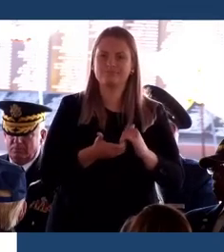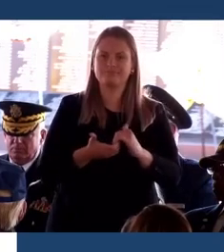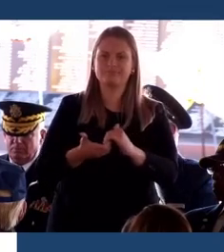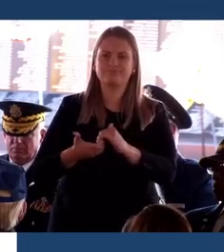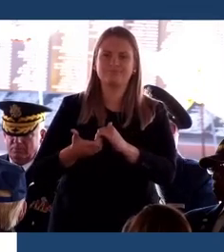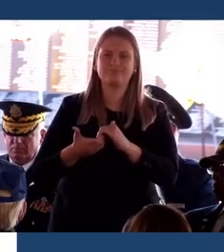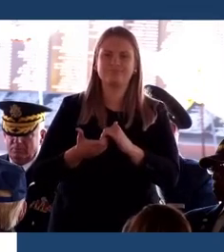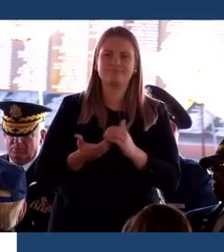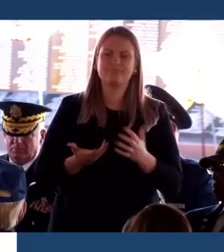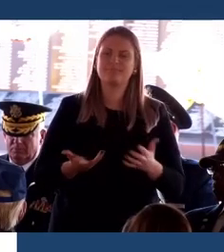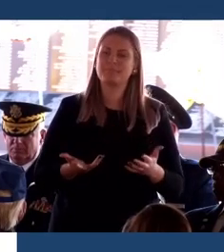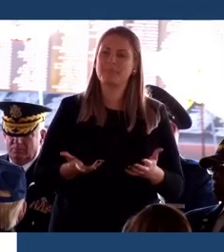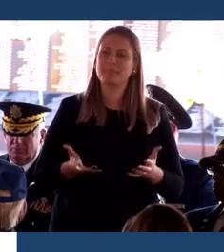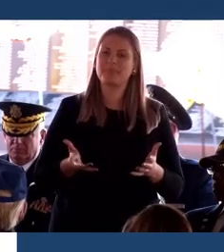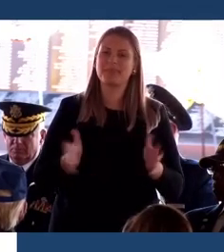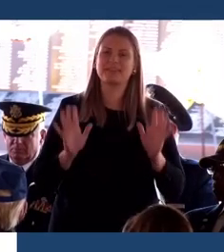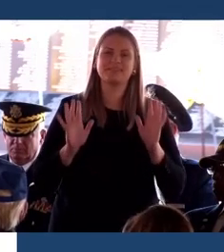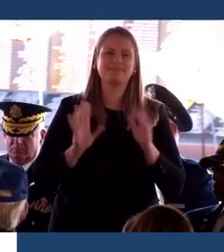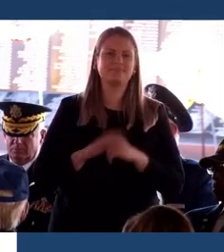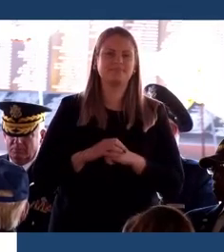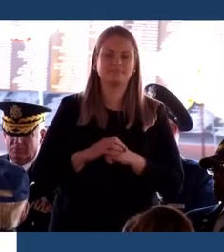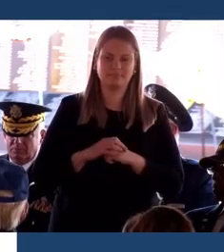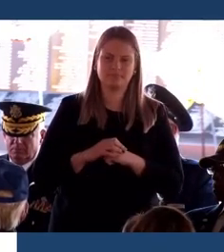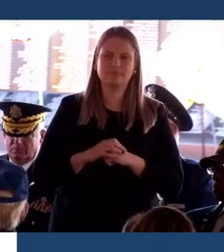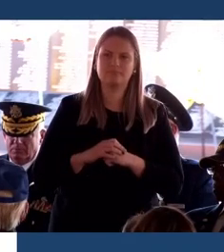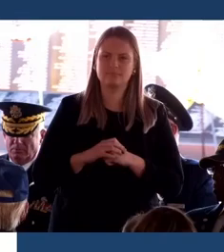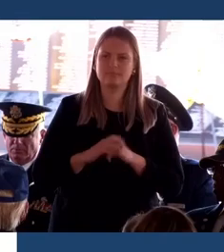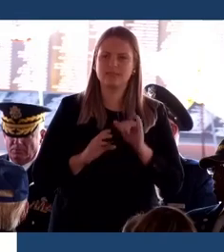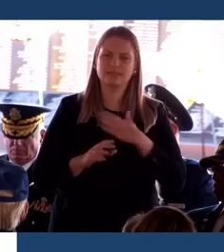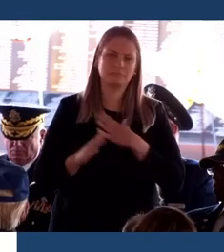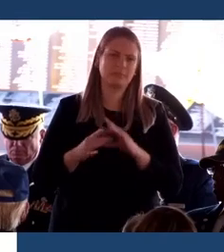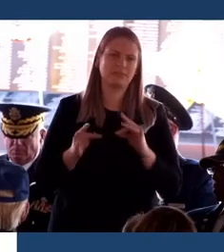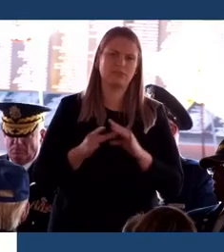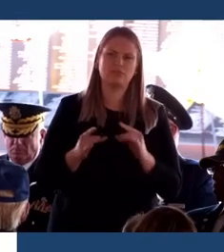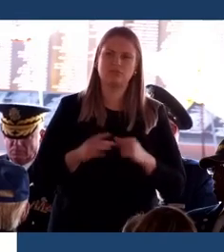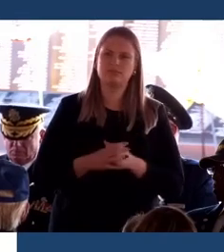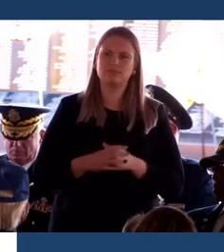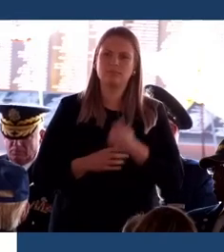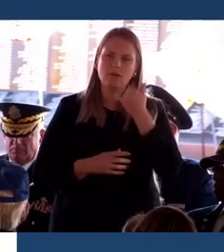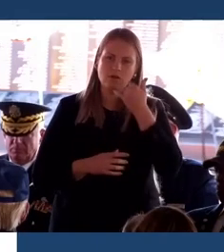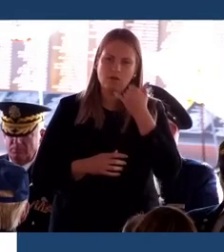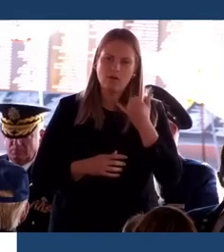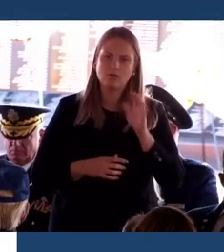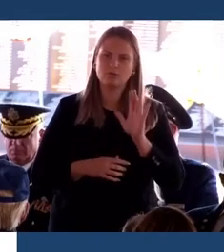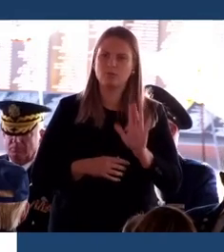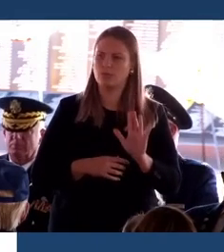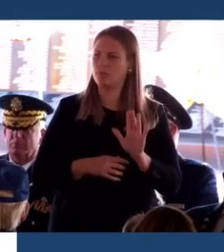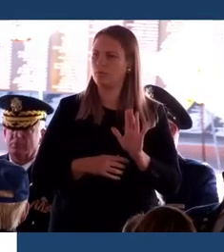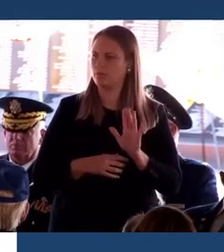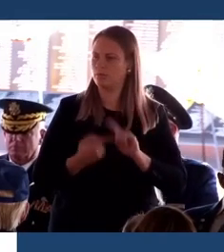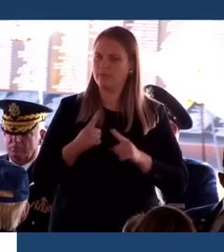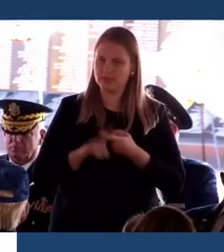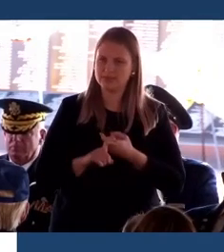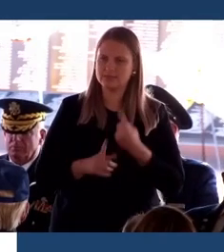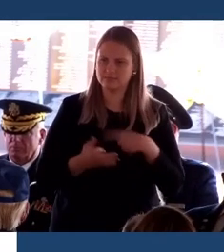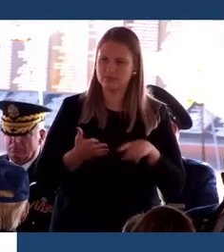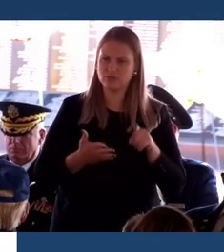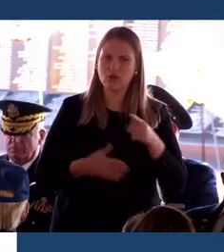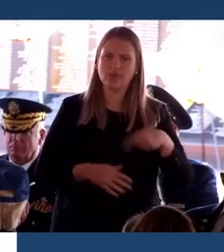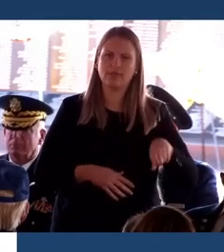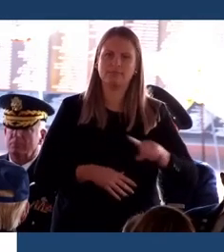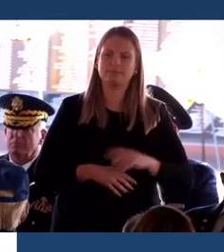That's it. Nothing else clearer than that. Just an underlying message. Call your battles. Check on your friends.